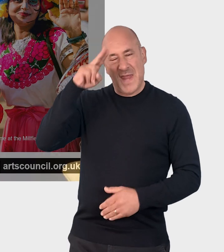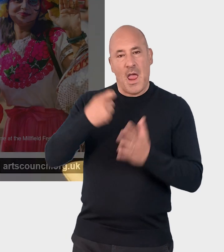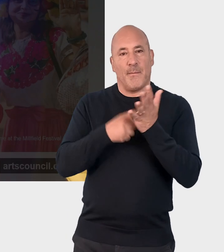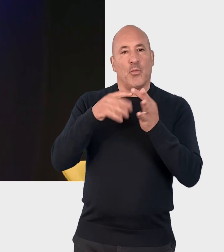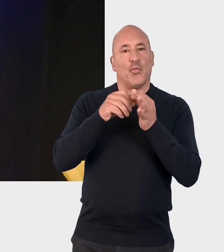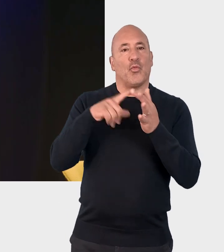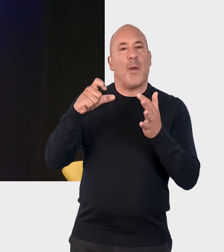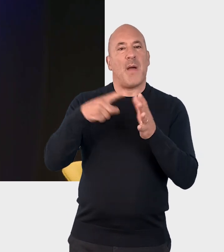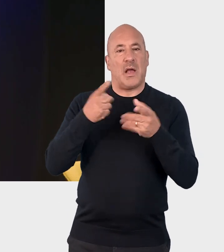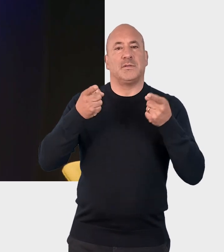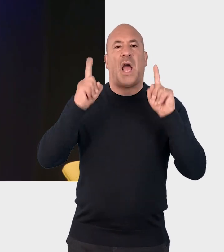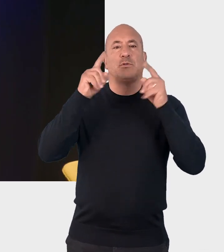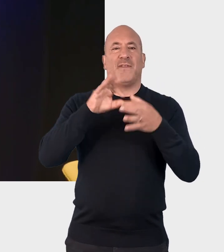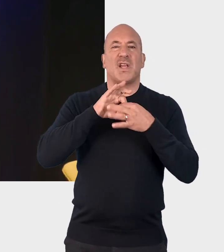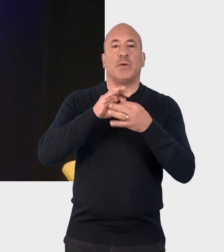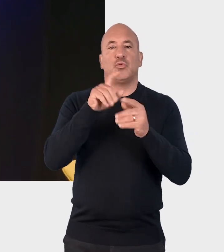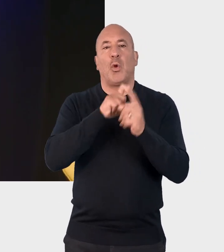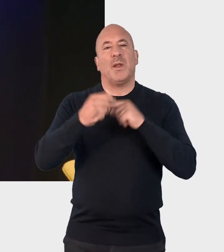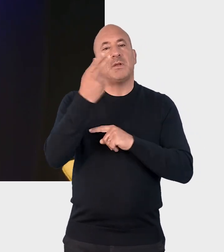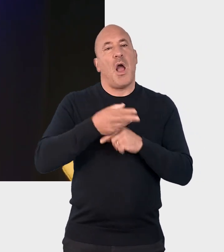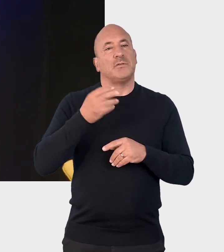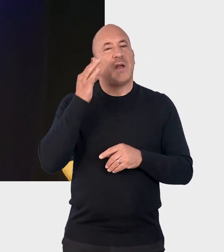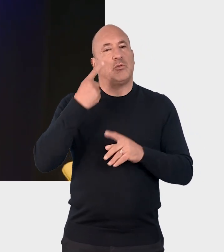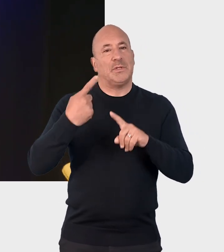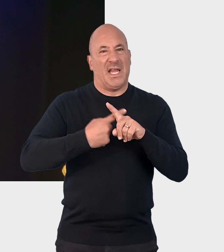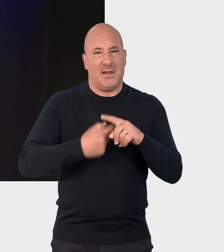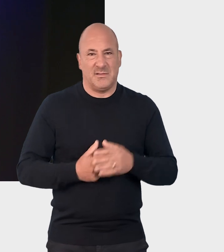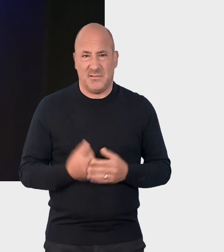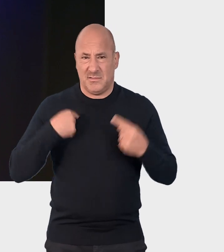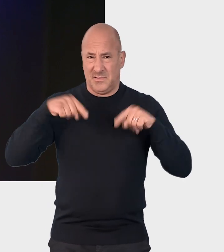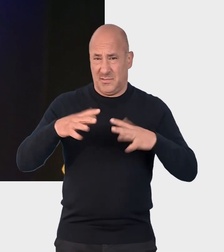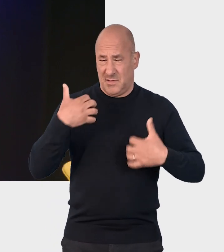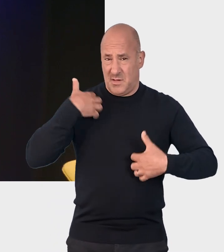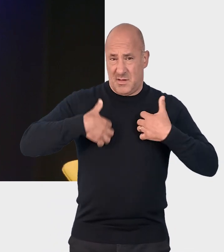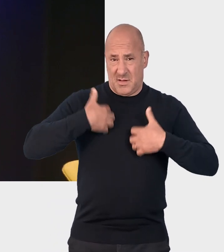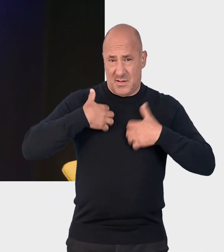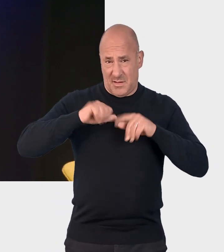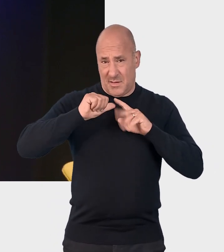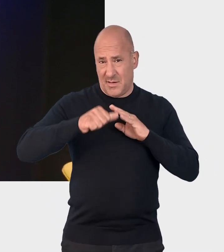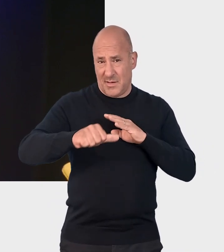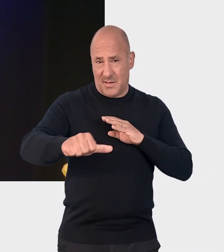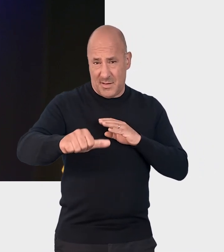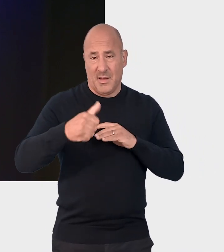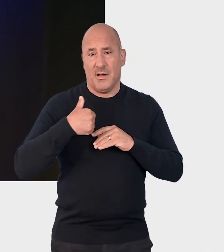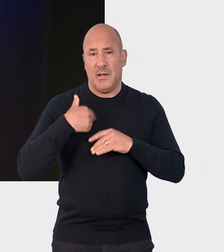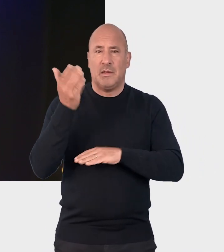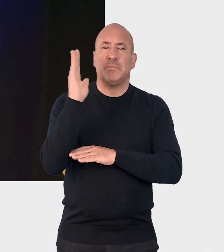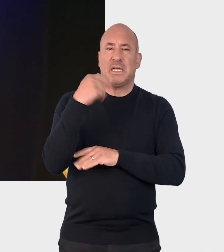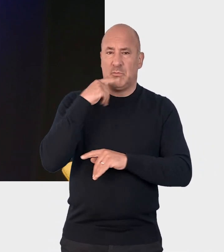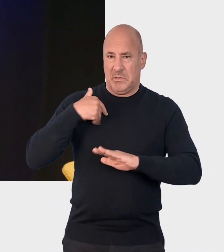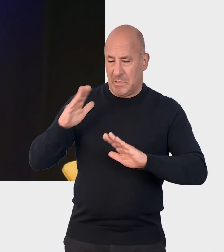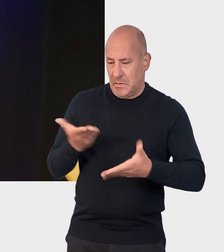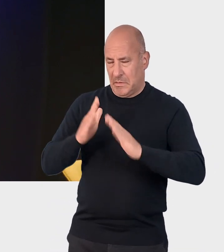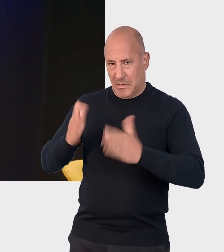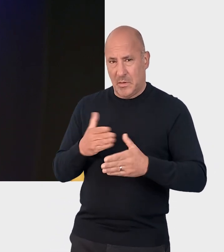My name's Rebecca, and I'm the Director of Engagement and Communities at Arts Council England. We've got an exciting day lined up, and I'm